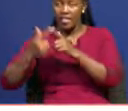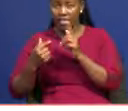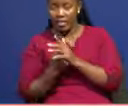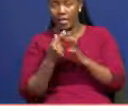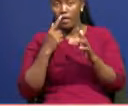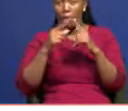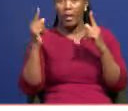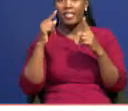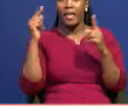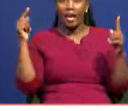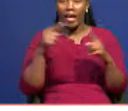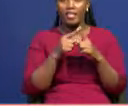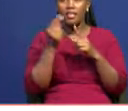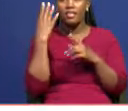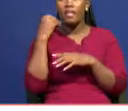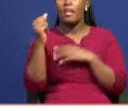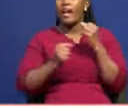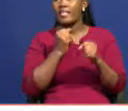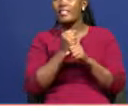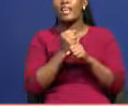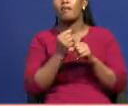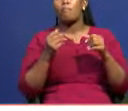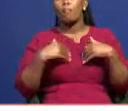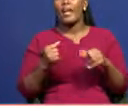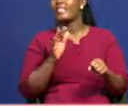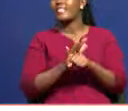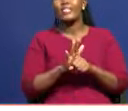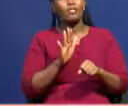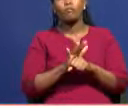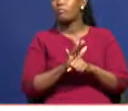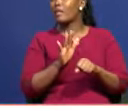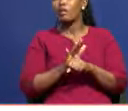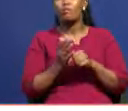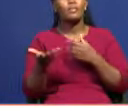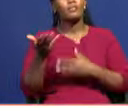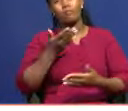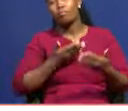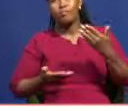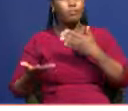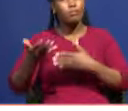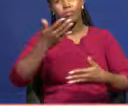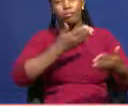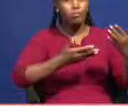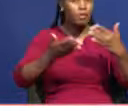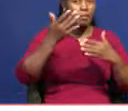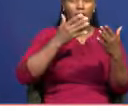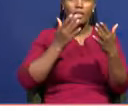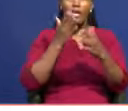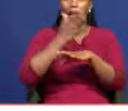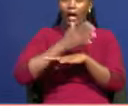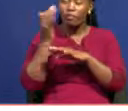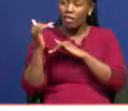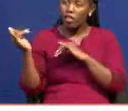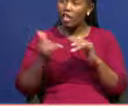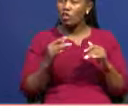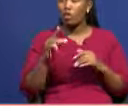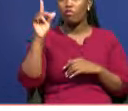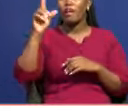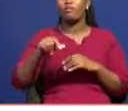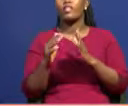when we got so much debate around it because of the introduction of the affordable housing levy. Mm-hmm.